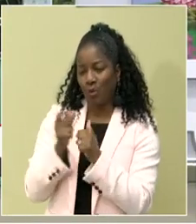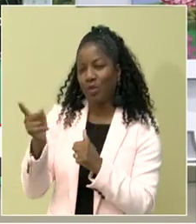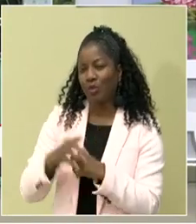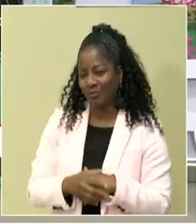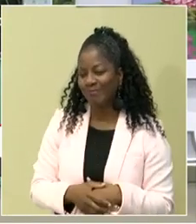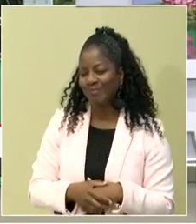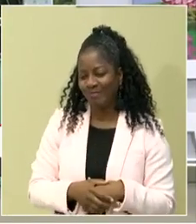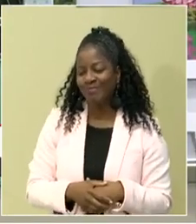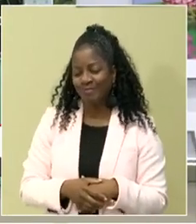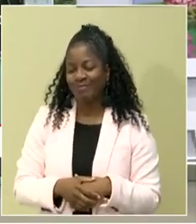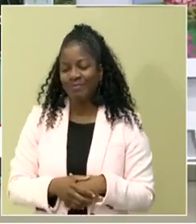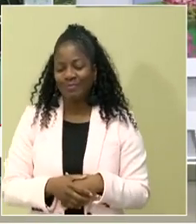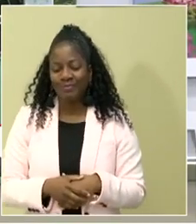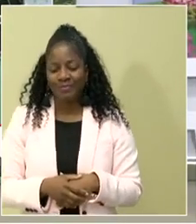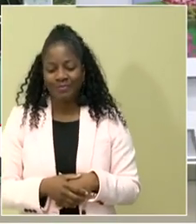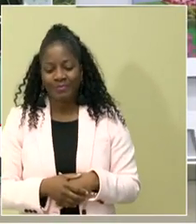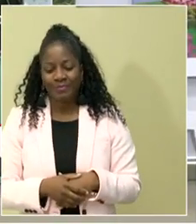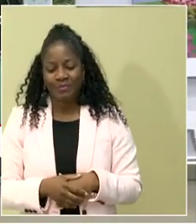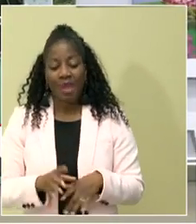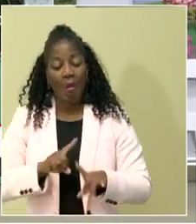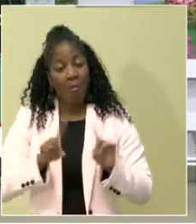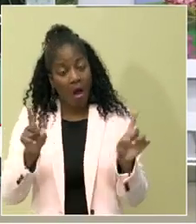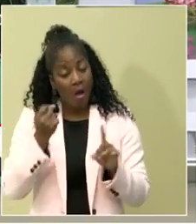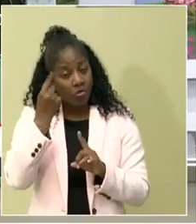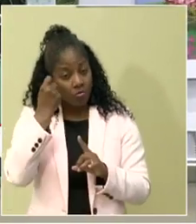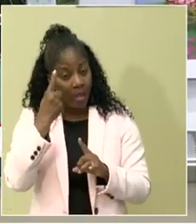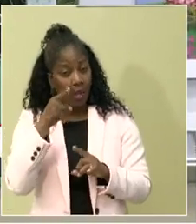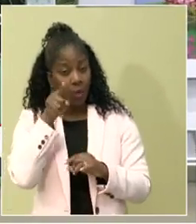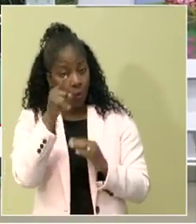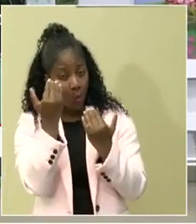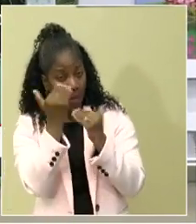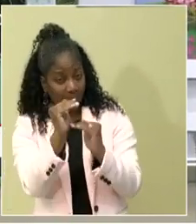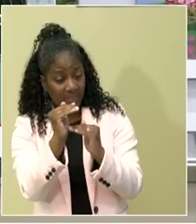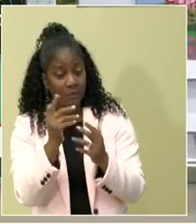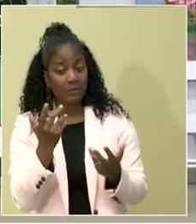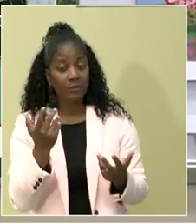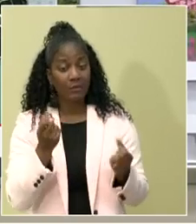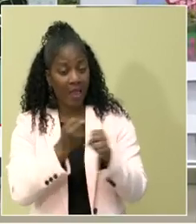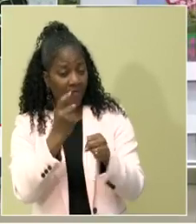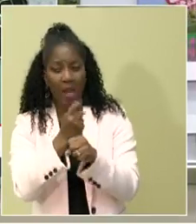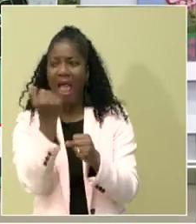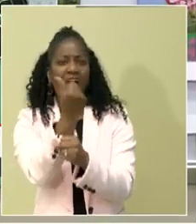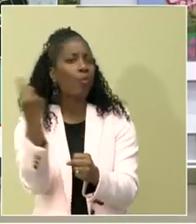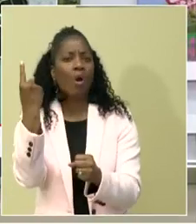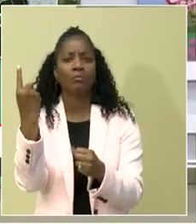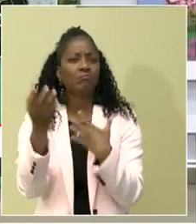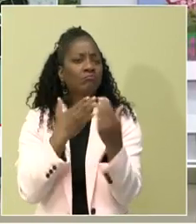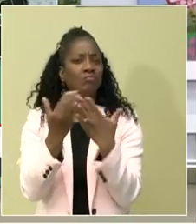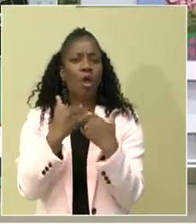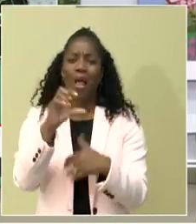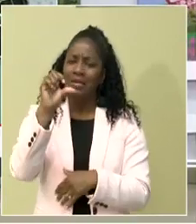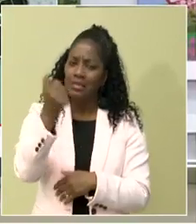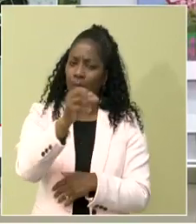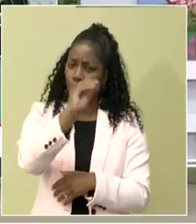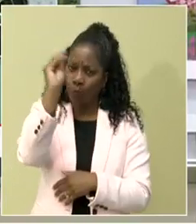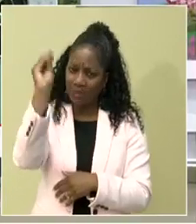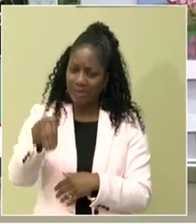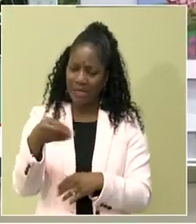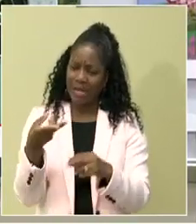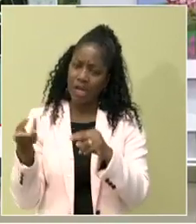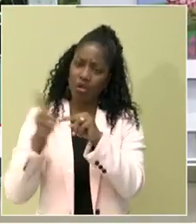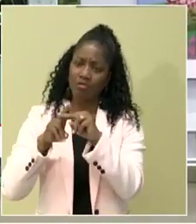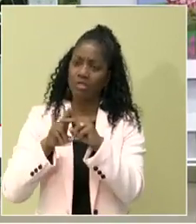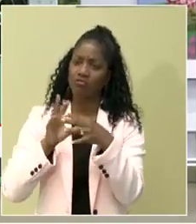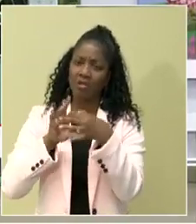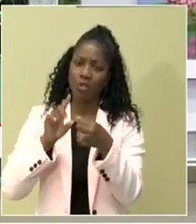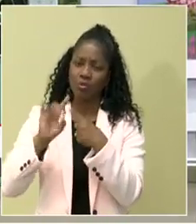you. But you're limited every year, everybody, with a 10% increase